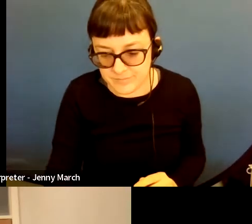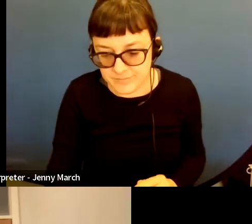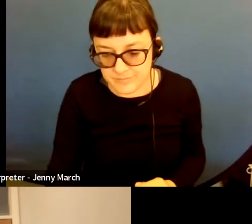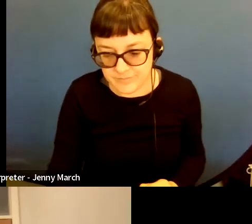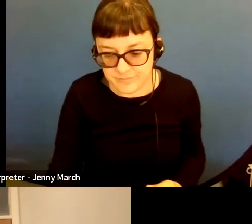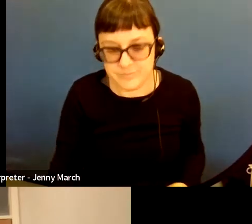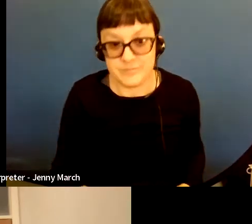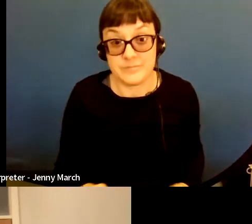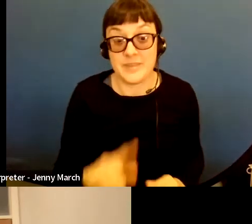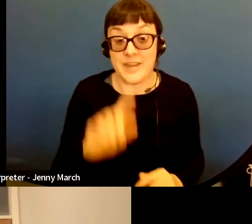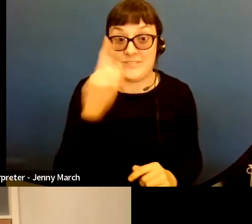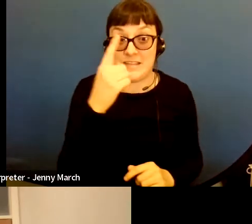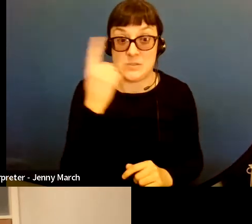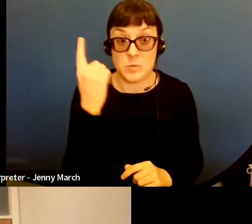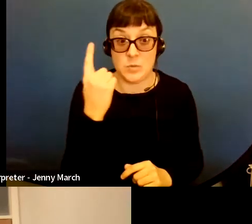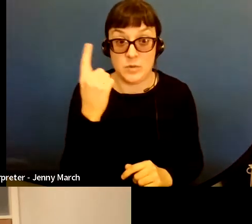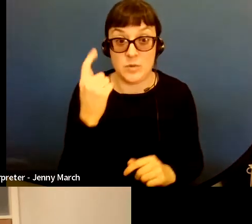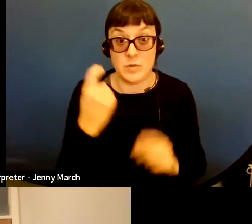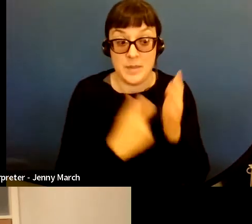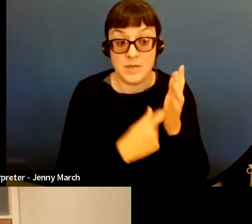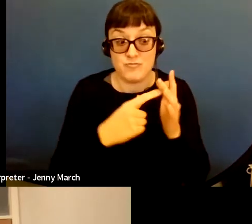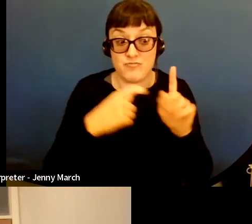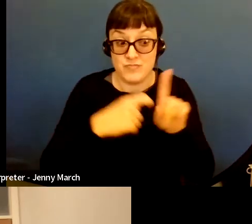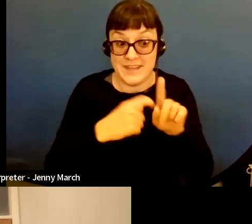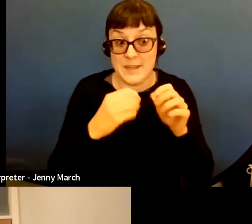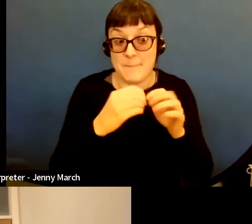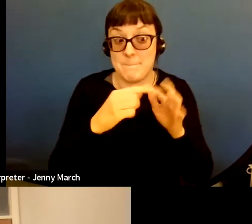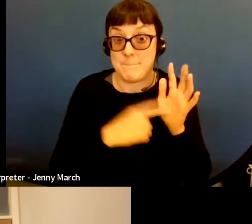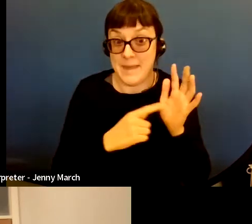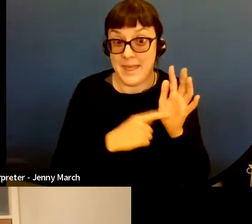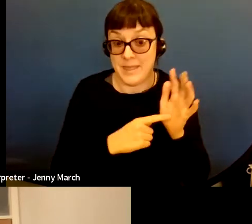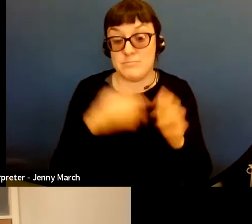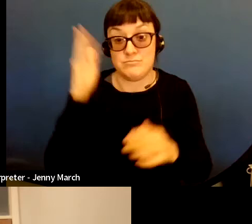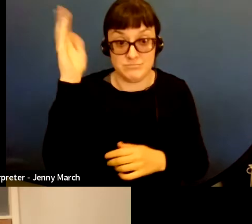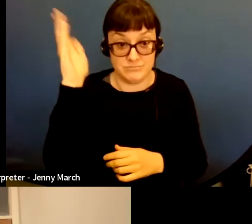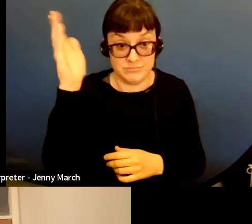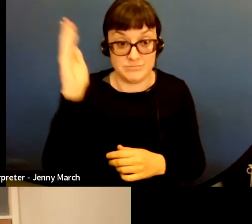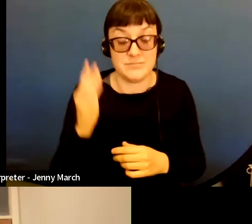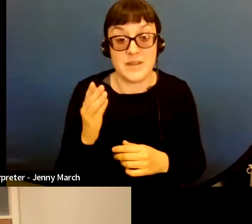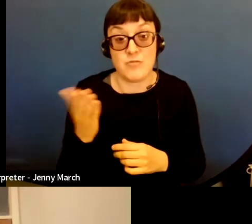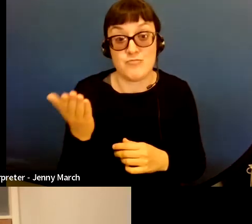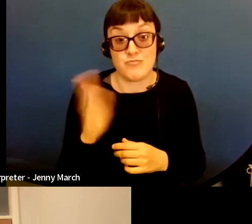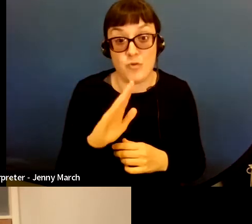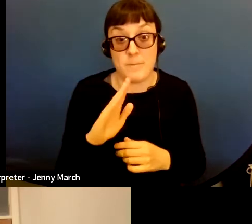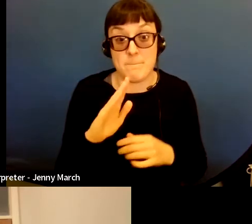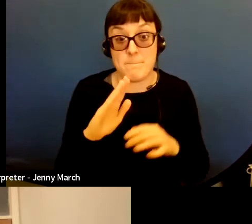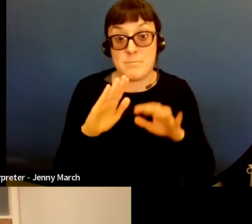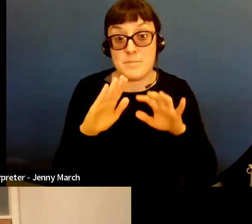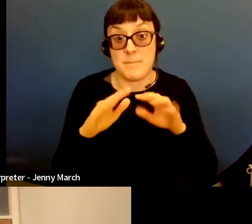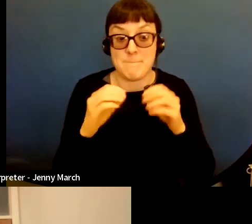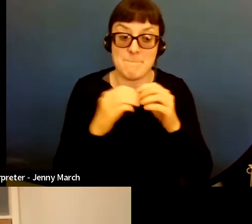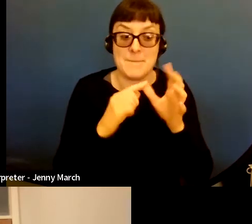So first up, we have Rick Bell coming to speak to us from